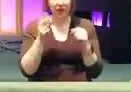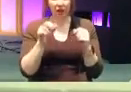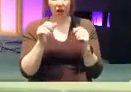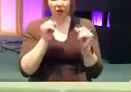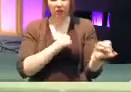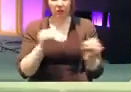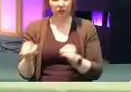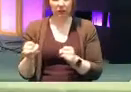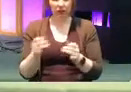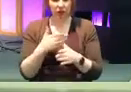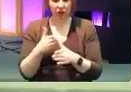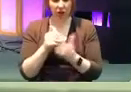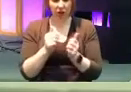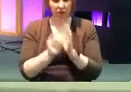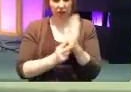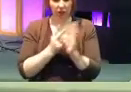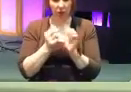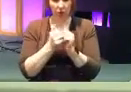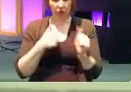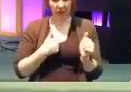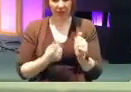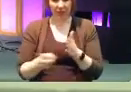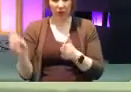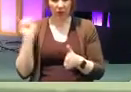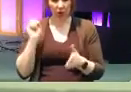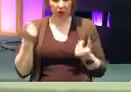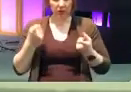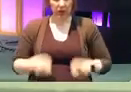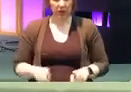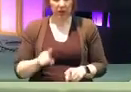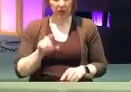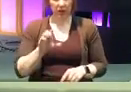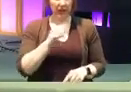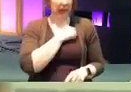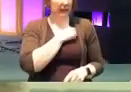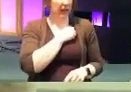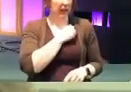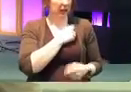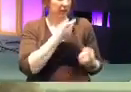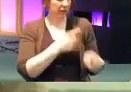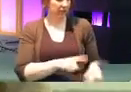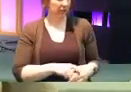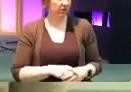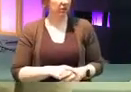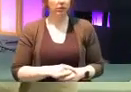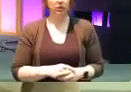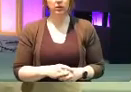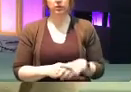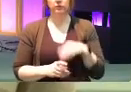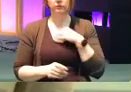a video with me, again, just this last week, of what's happening in Canada.